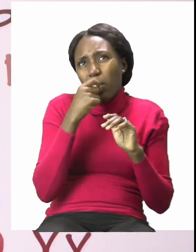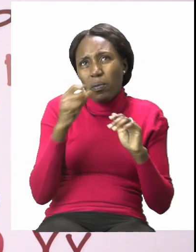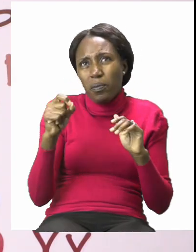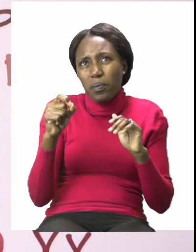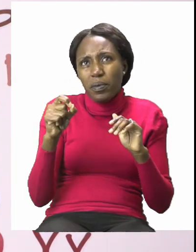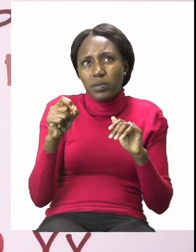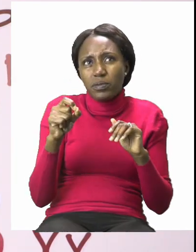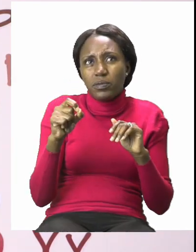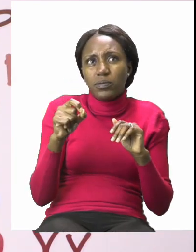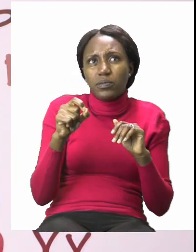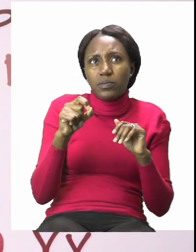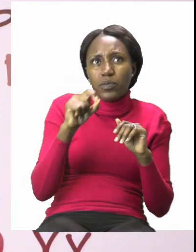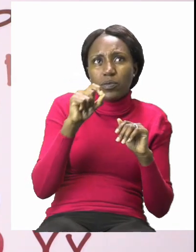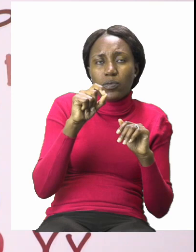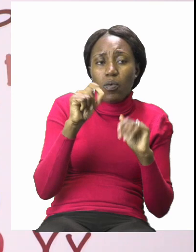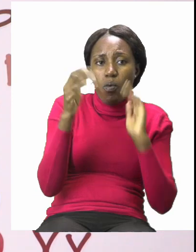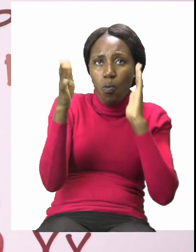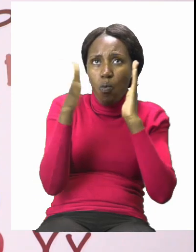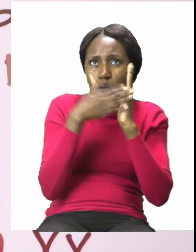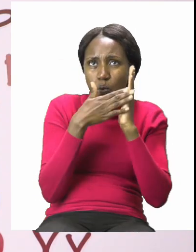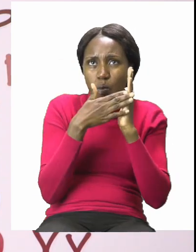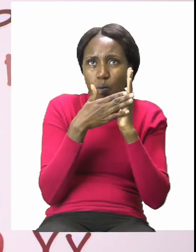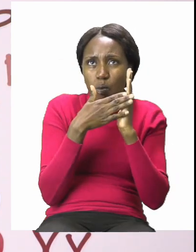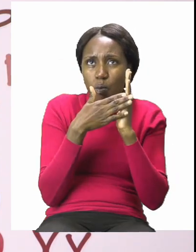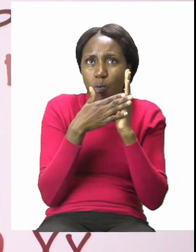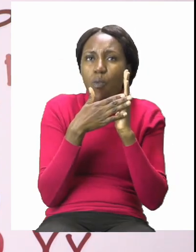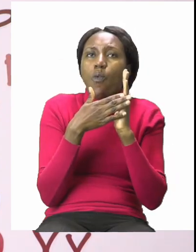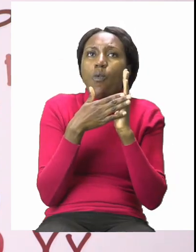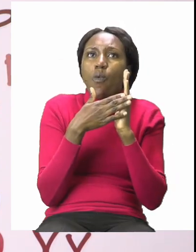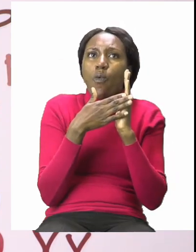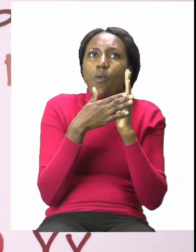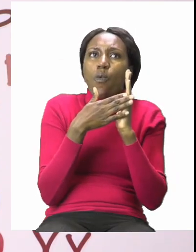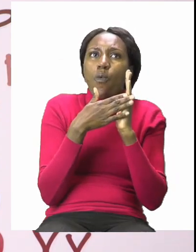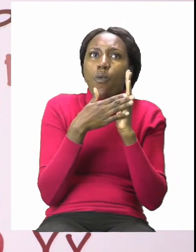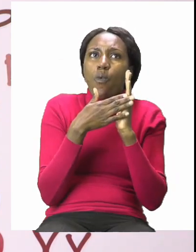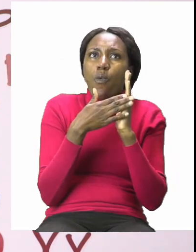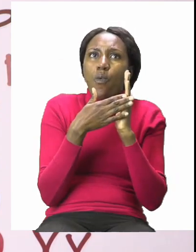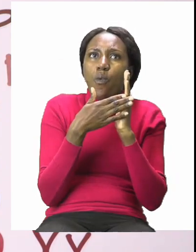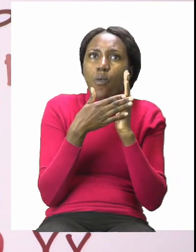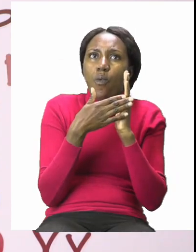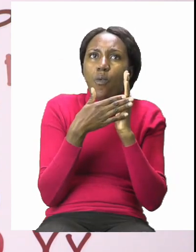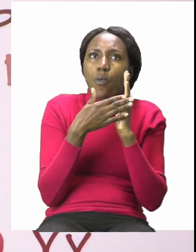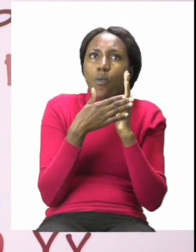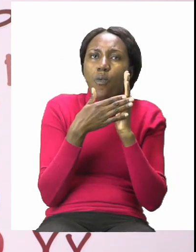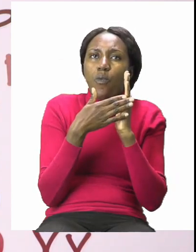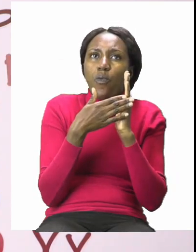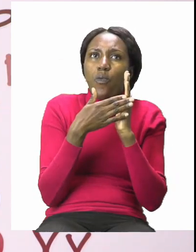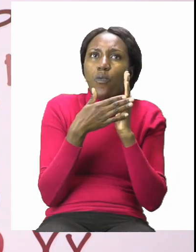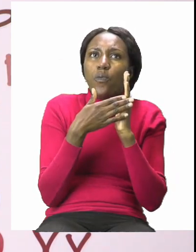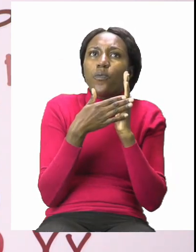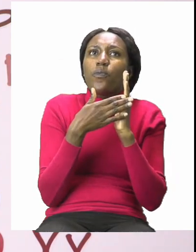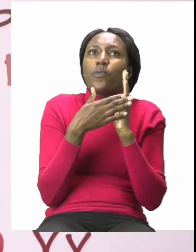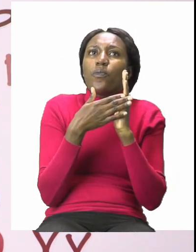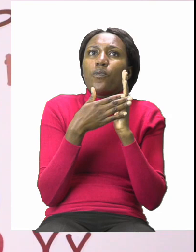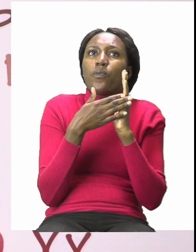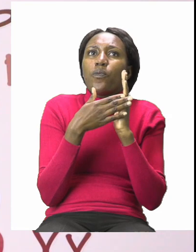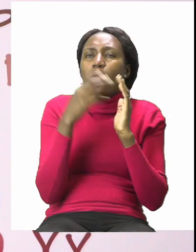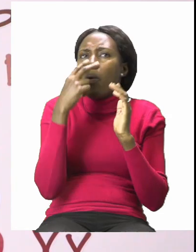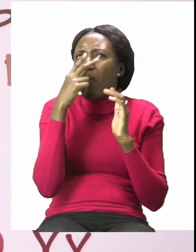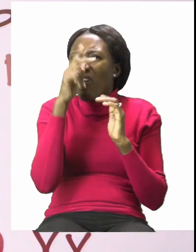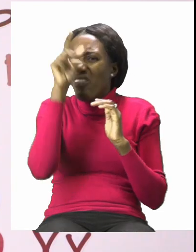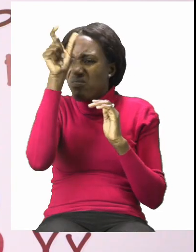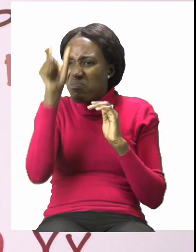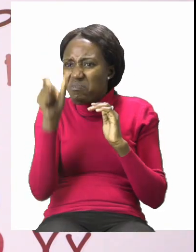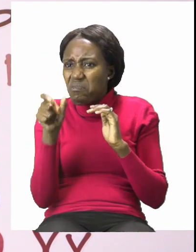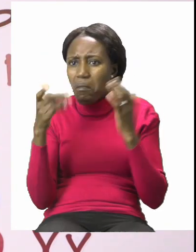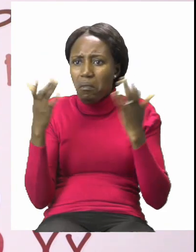join me. We're going to touch the first door and then we're going to go to the other side and look for it.